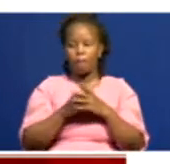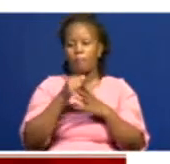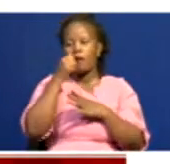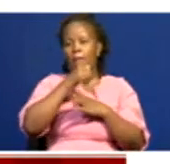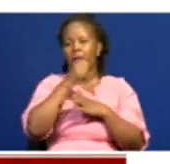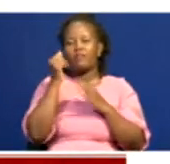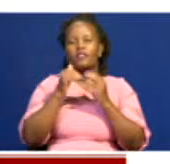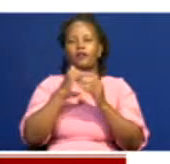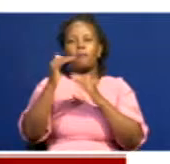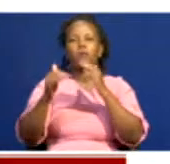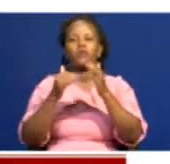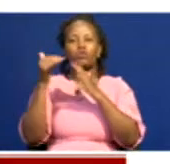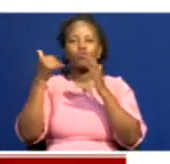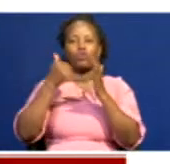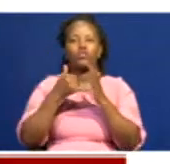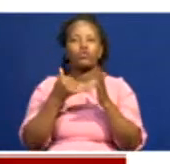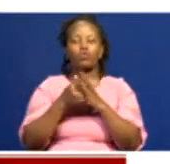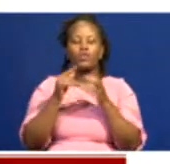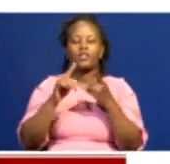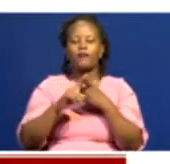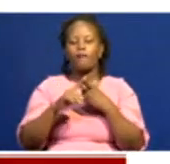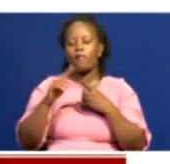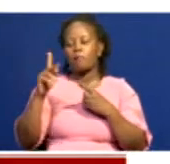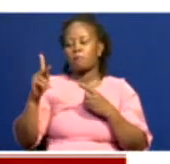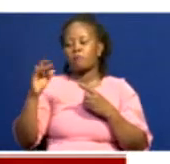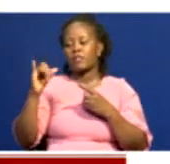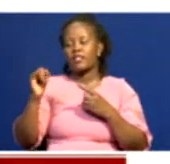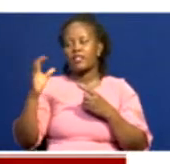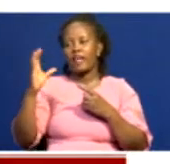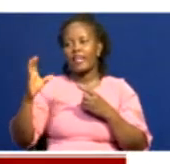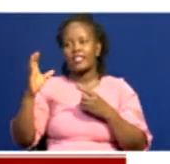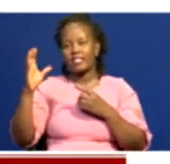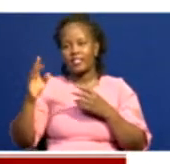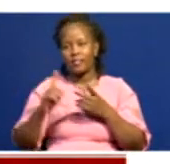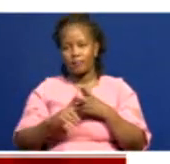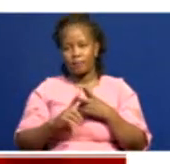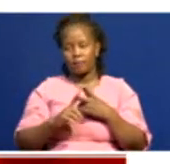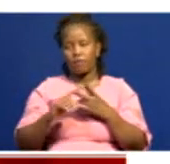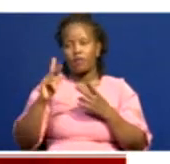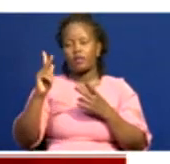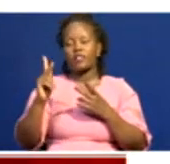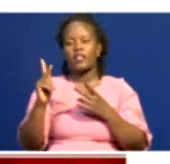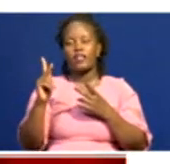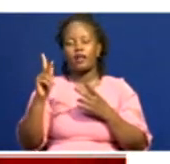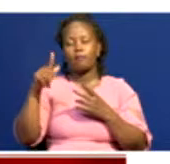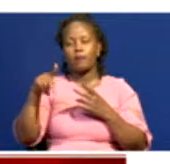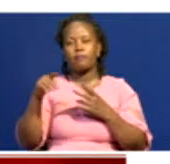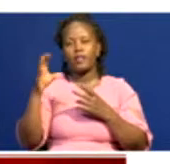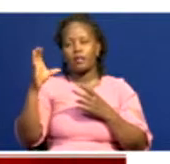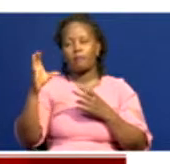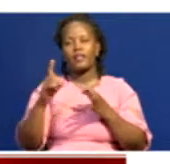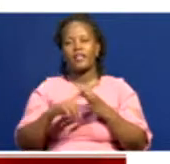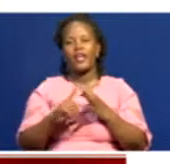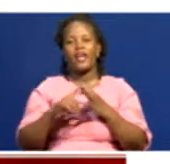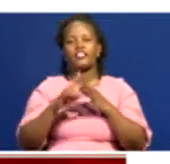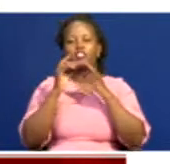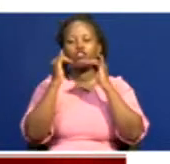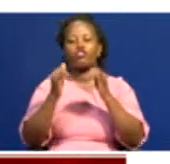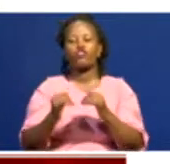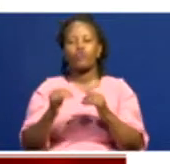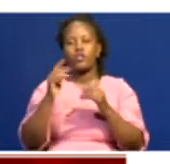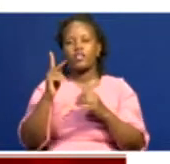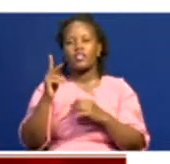see, among others, the Kenyatta International Convention Center, the Kenya Pipeline Company, and the new KCC privatized,